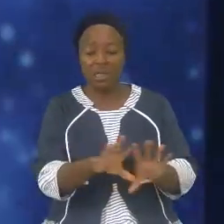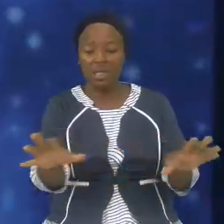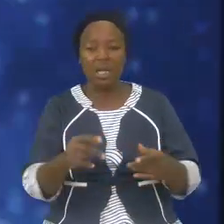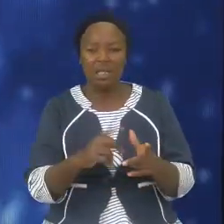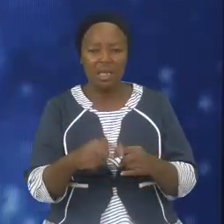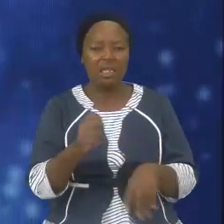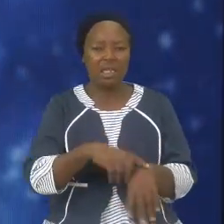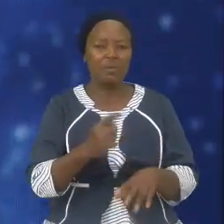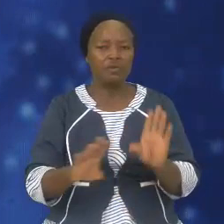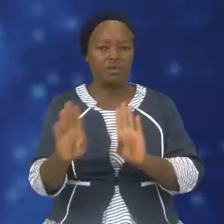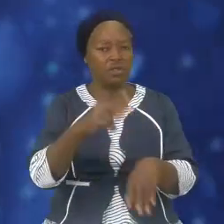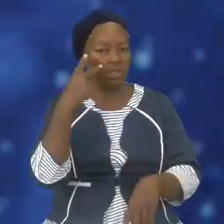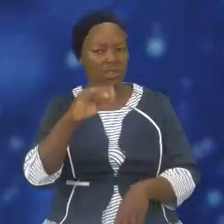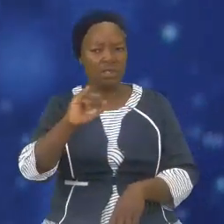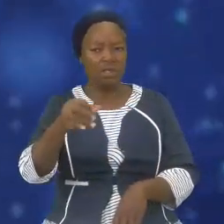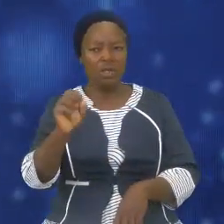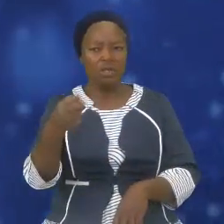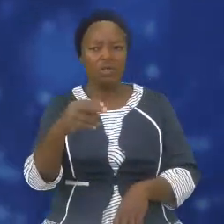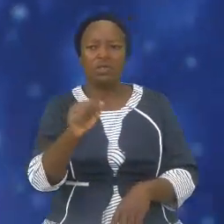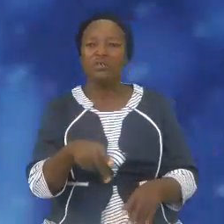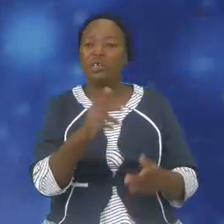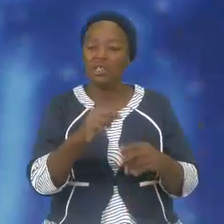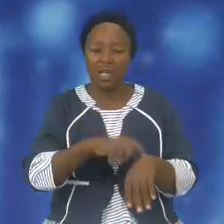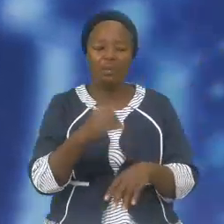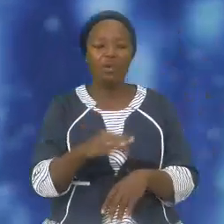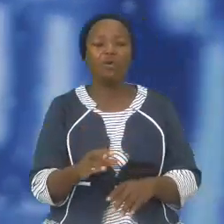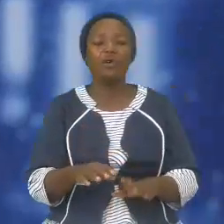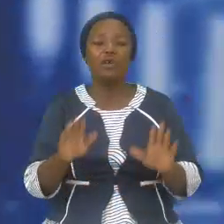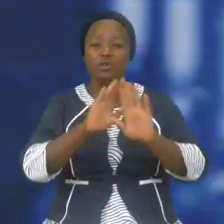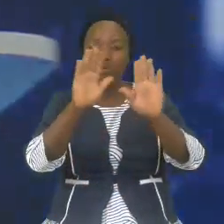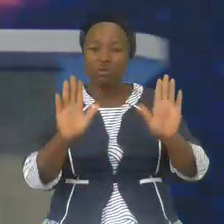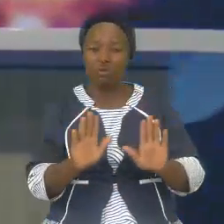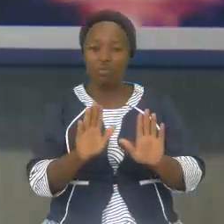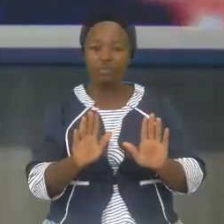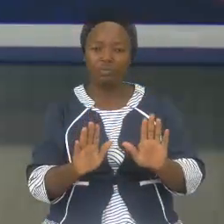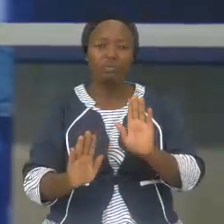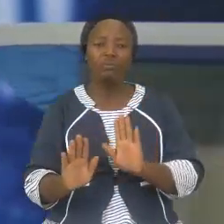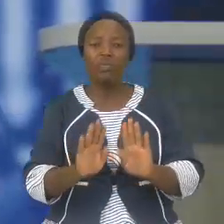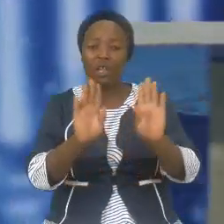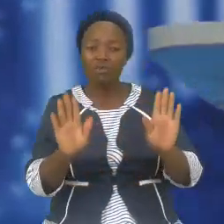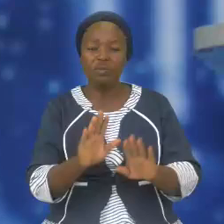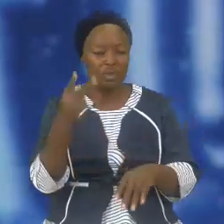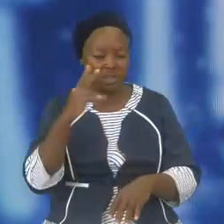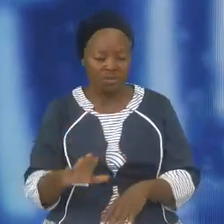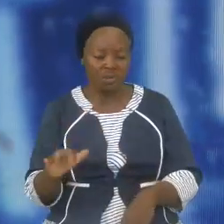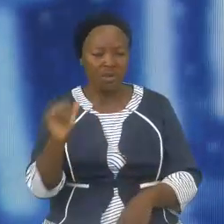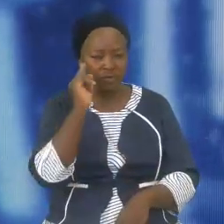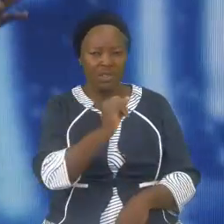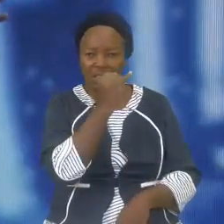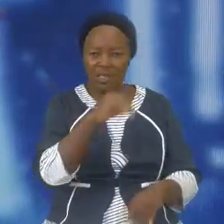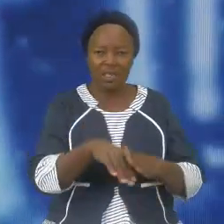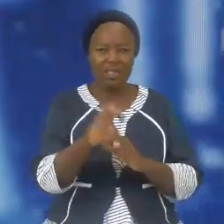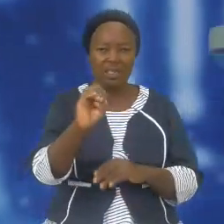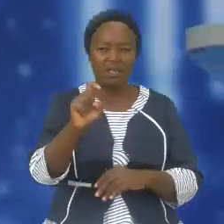trouble. Look at Joseph, a time of trouble. And look at the children of Israel in Exodus, and they were in Egypt,